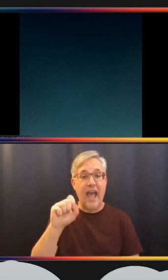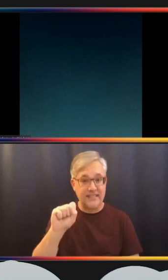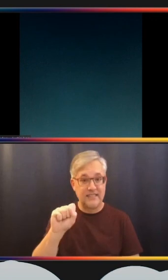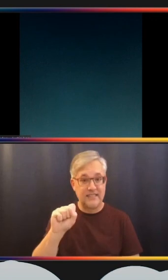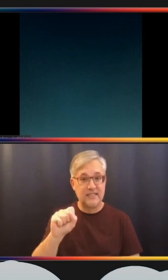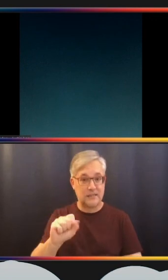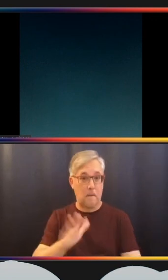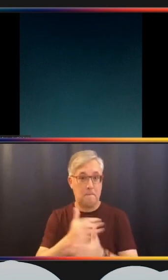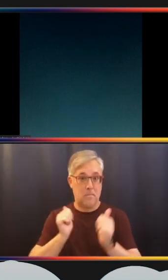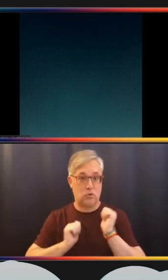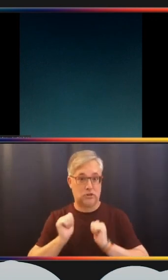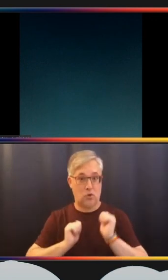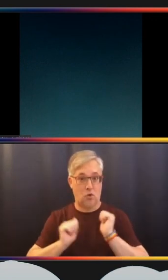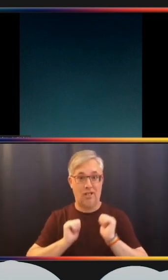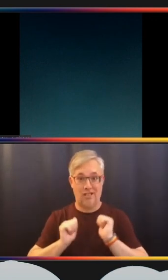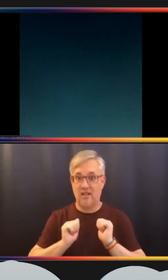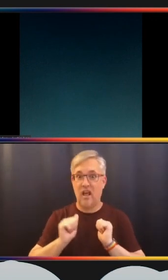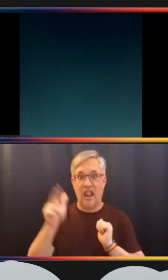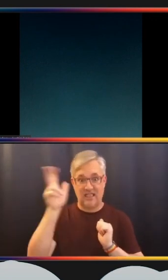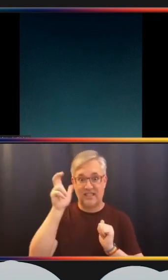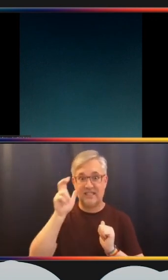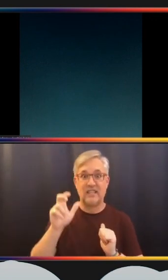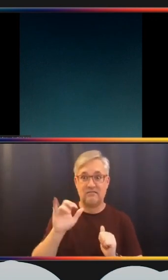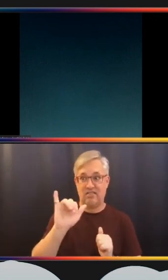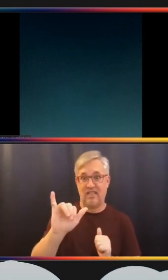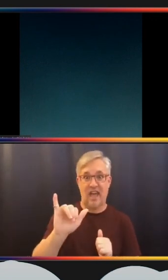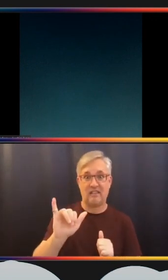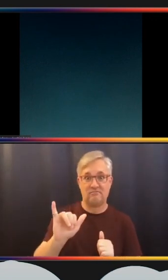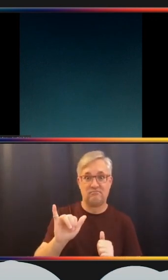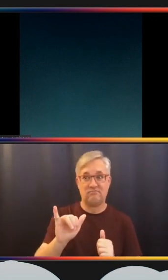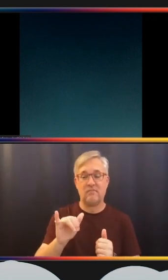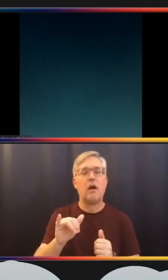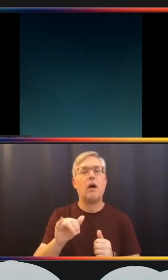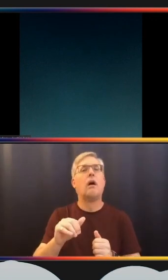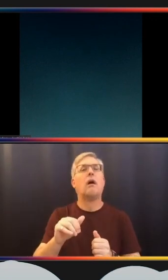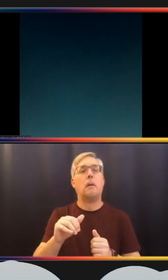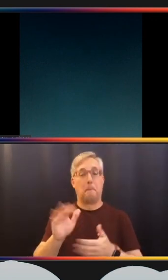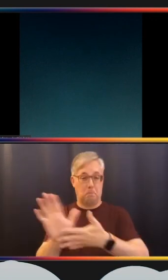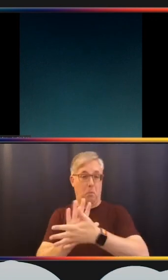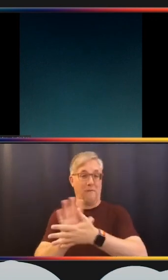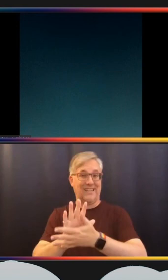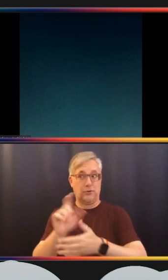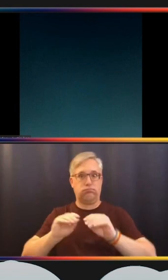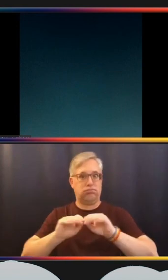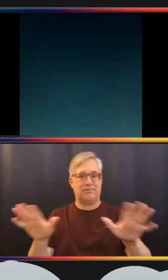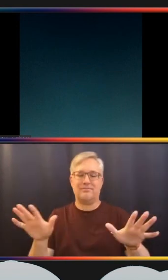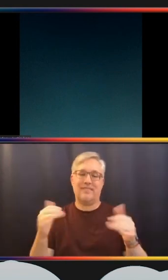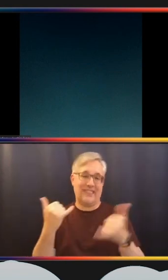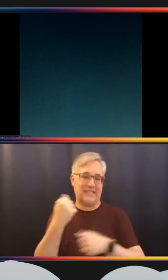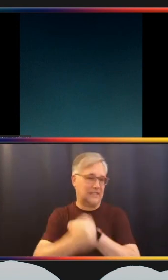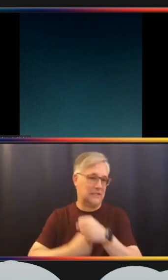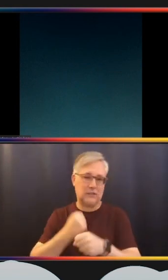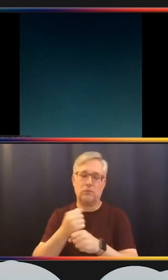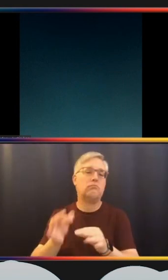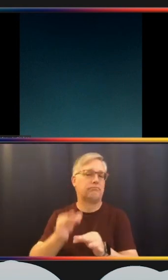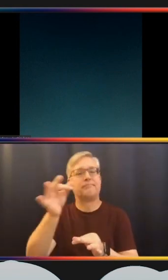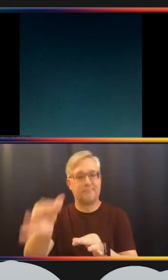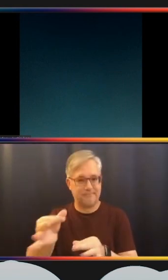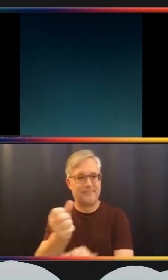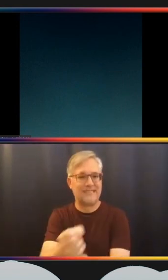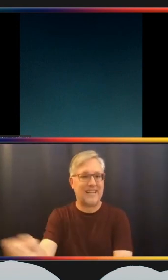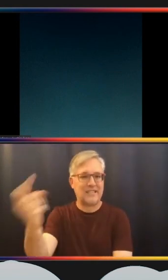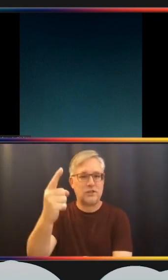the Heights next year. Because it should have been this summer. Yes. And that was, oh my God, I love In the Heights. It's my favorite